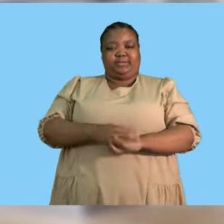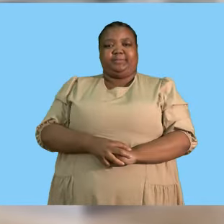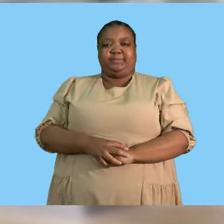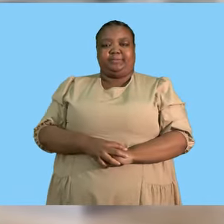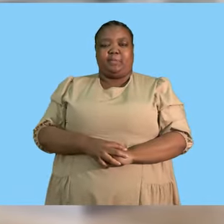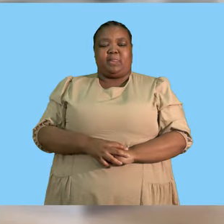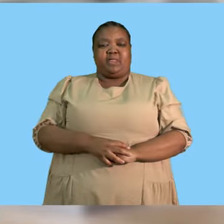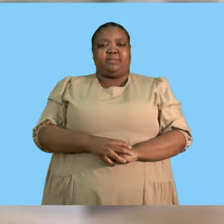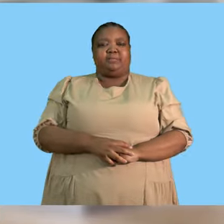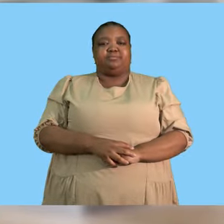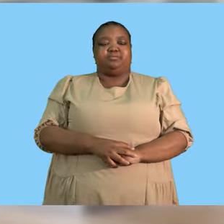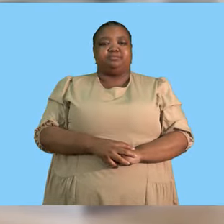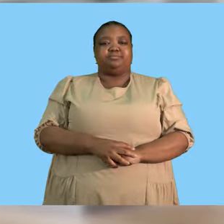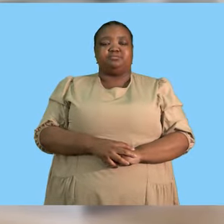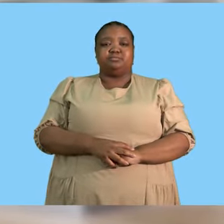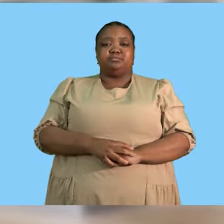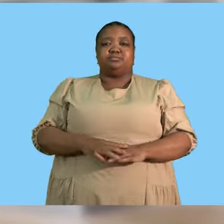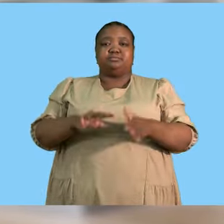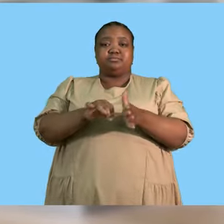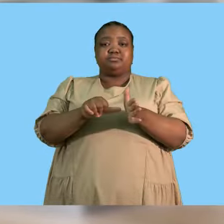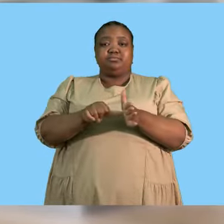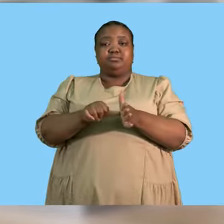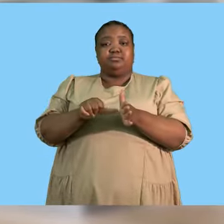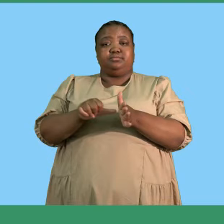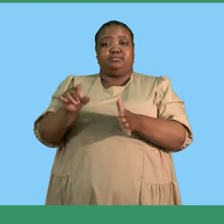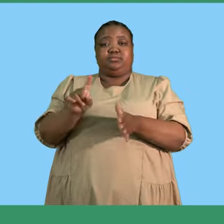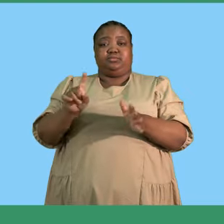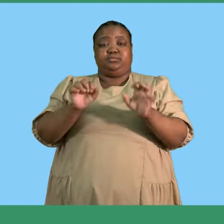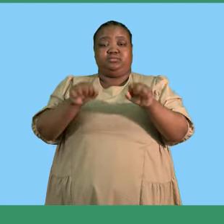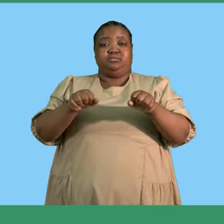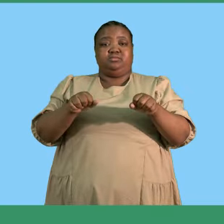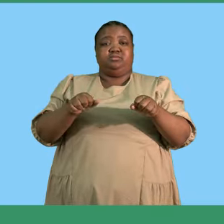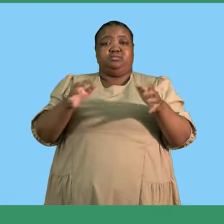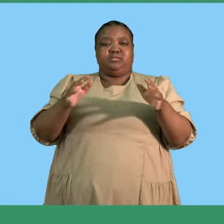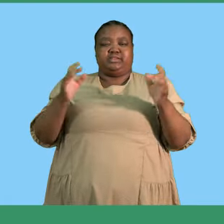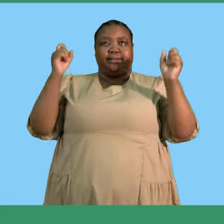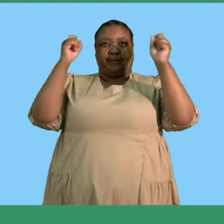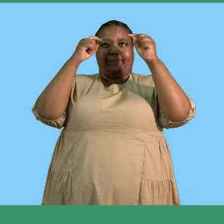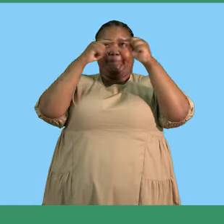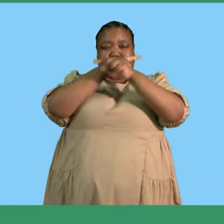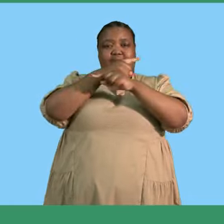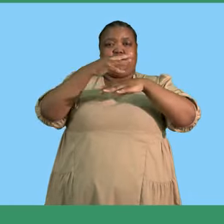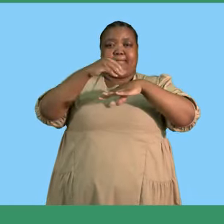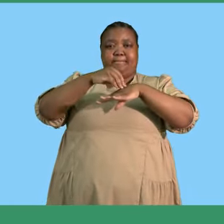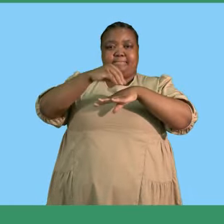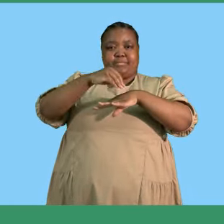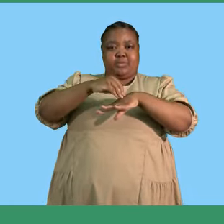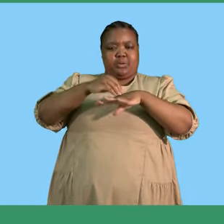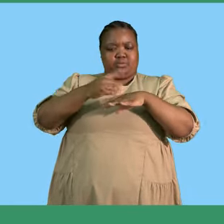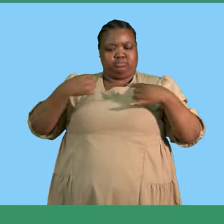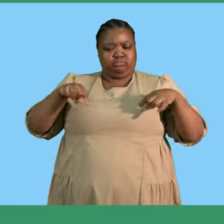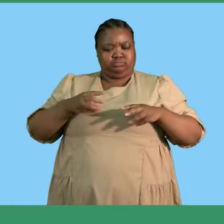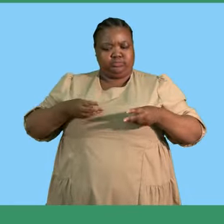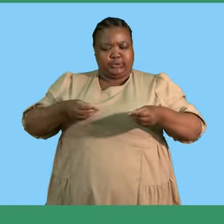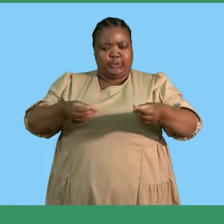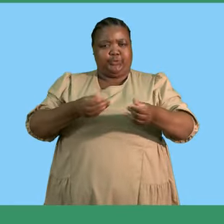our competitors. Very importantly also is that we are able to solve complex problems.